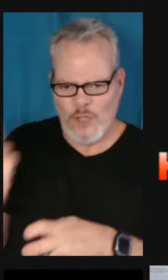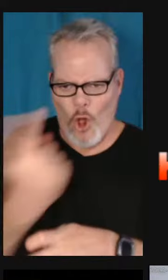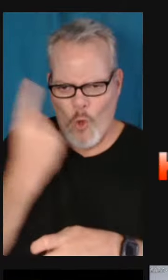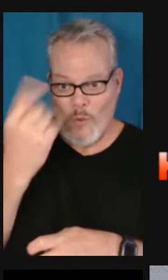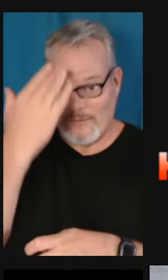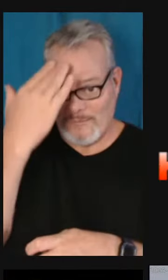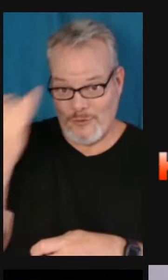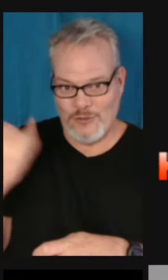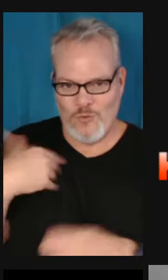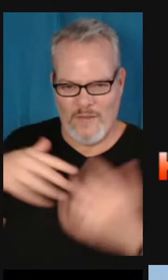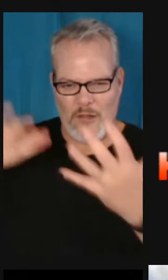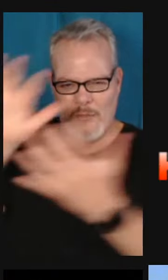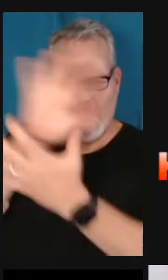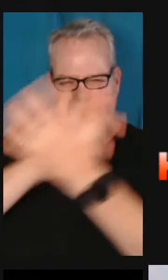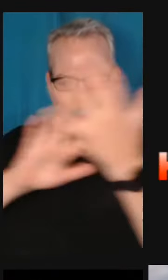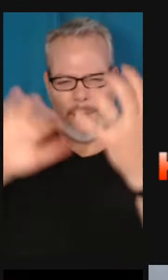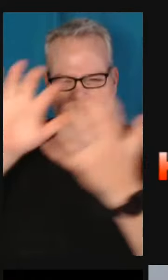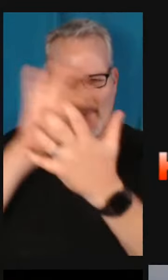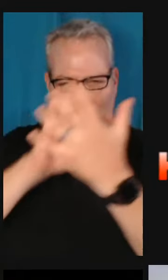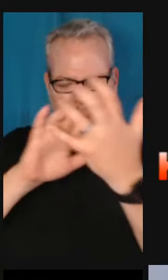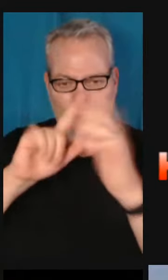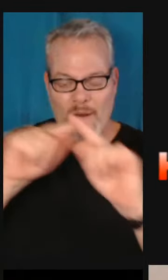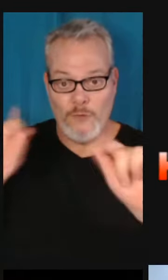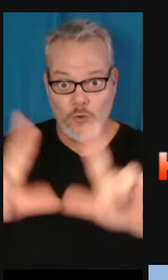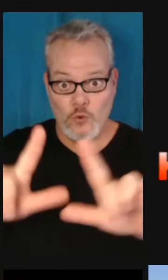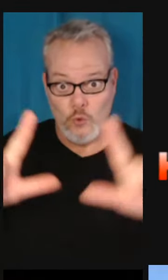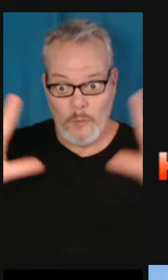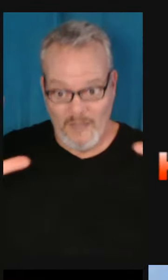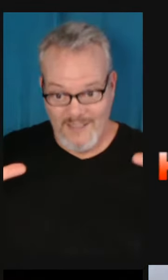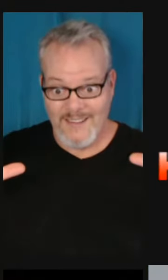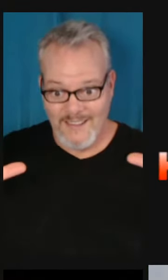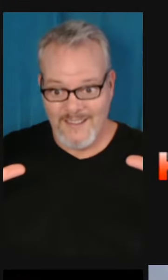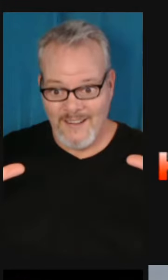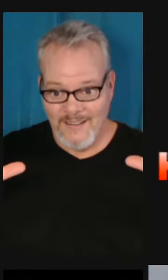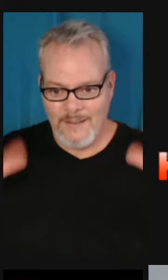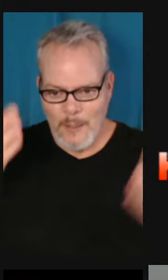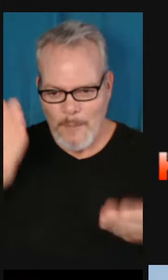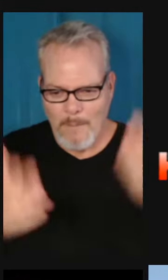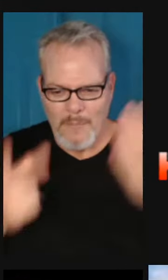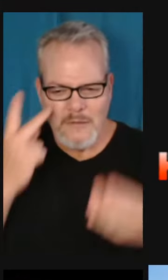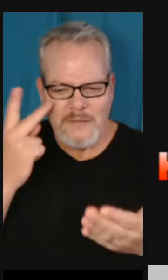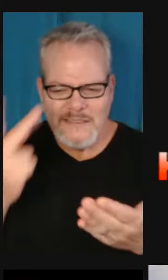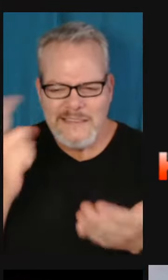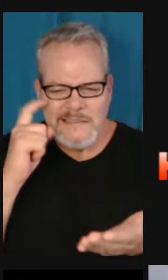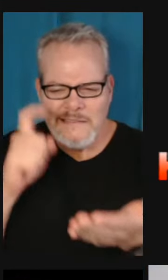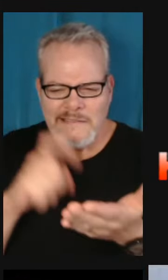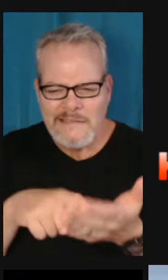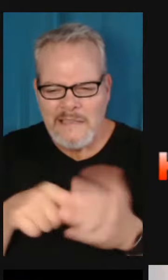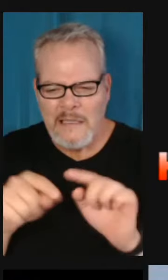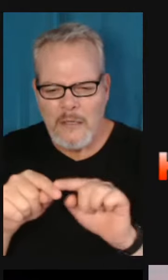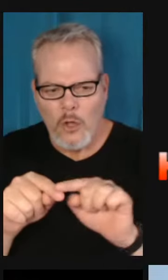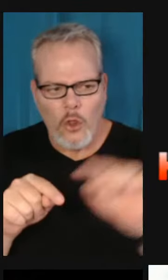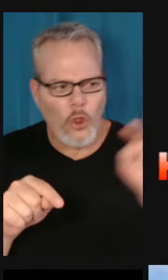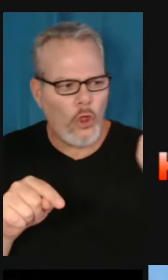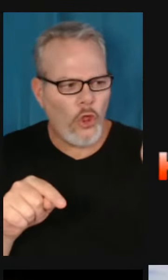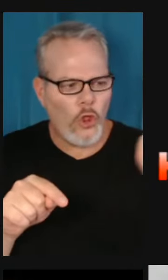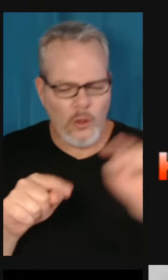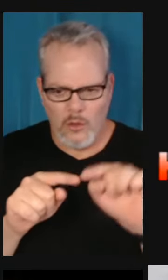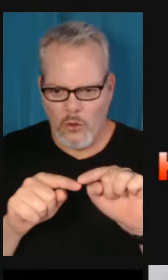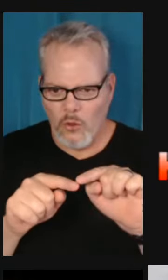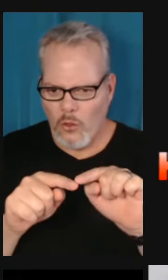in the way here, but I can zoom it in perhaps. You might know how sometimes it's hanging off this way or going more over